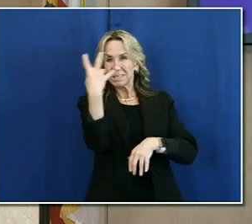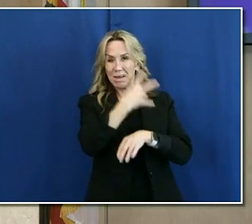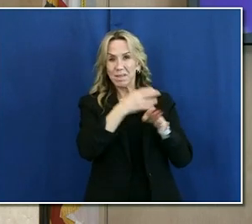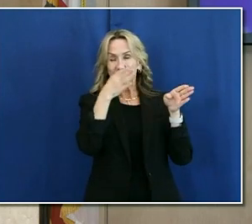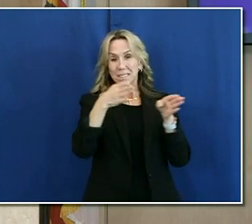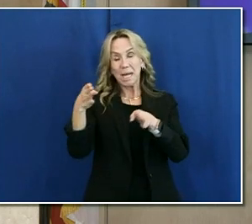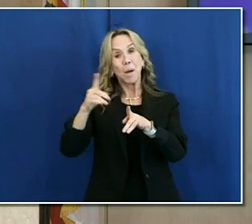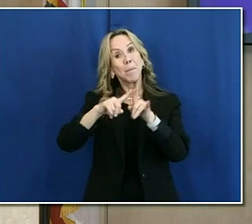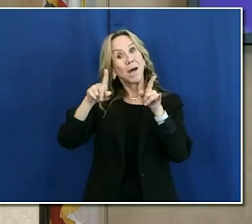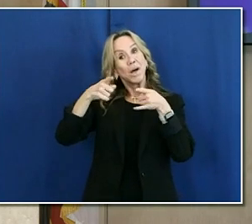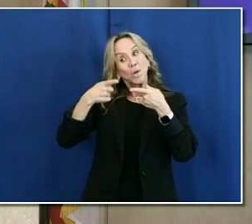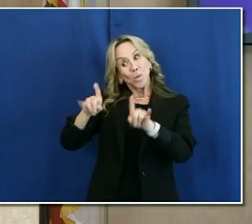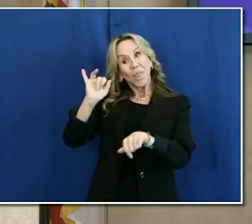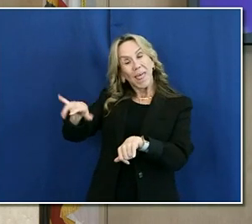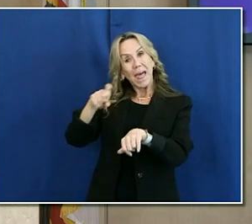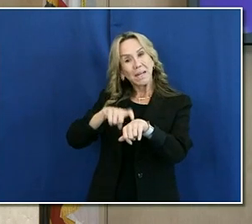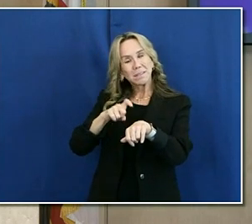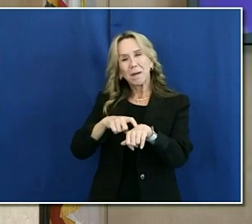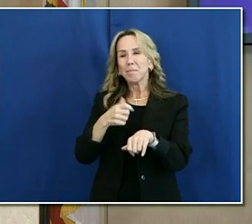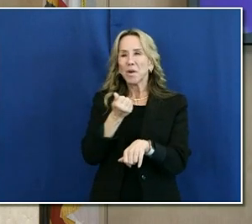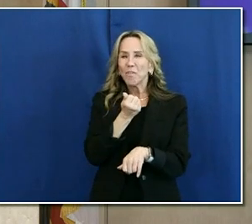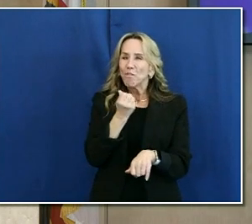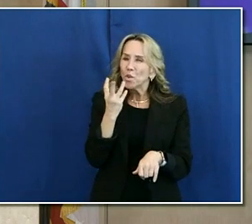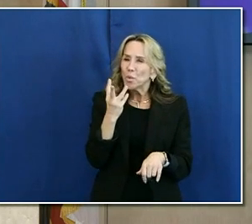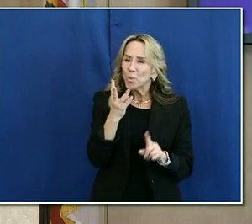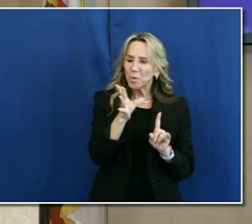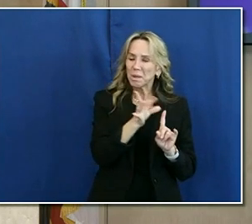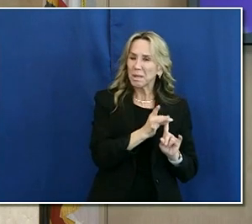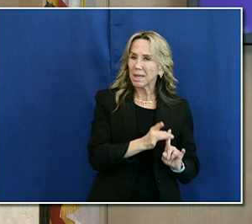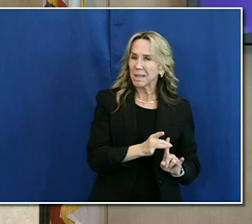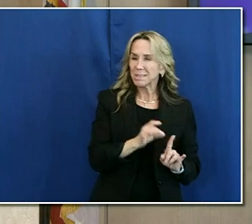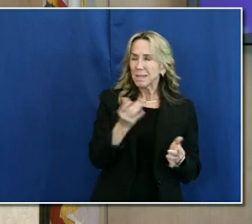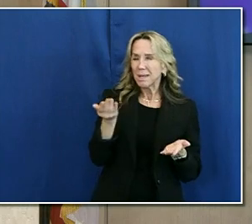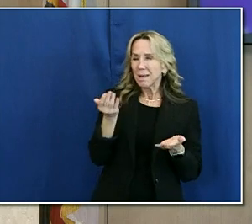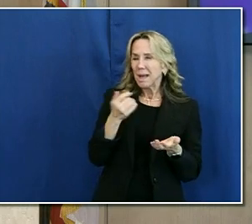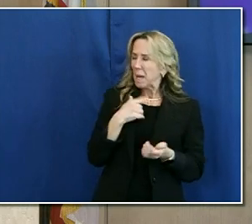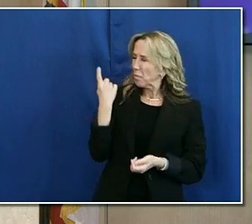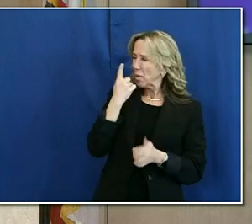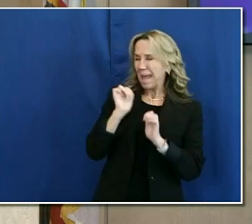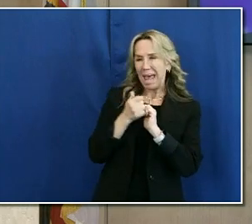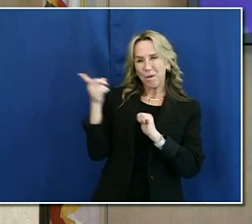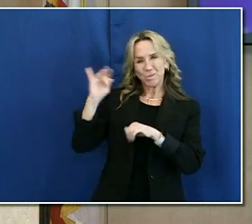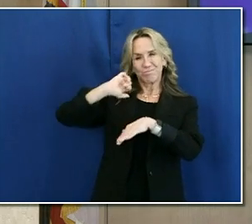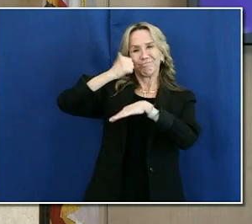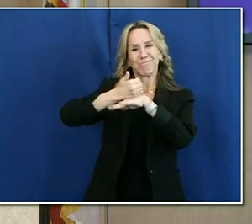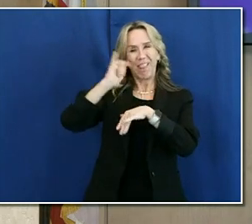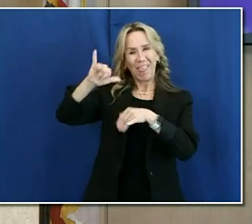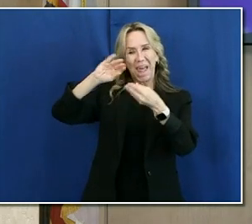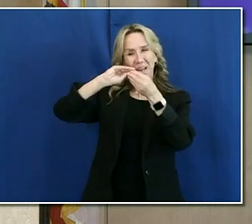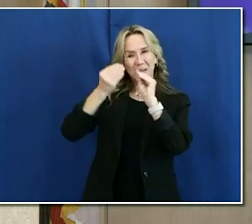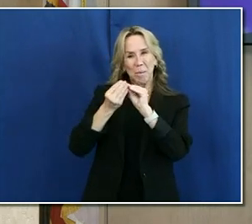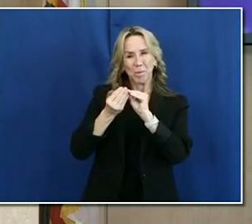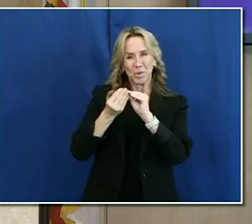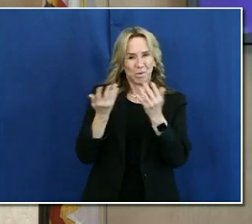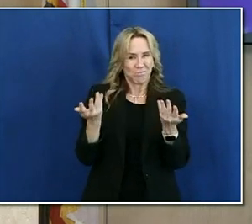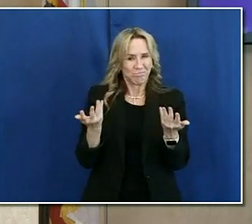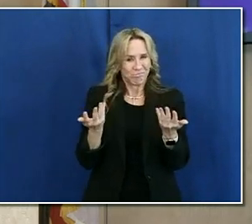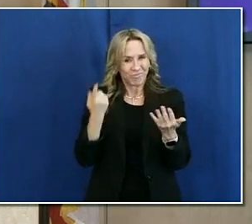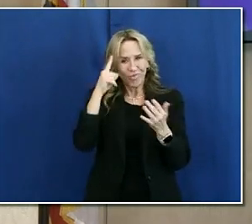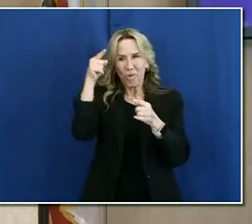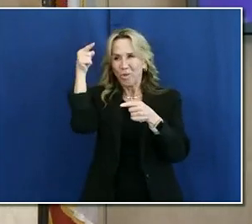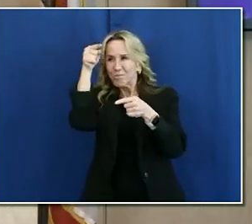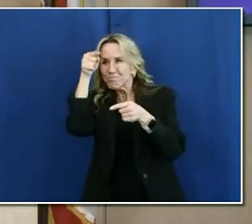few cases. How did you come up with that number of 7? I'm curious. We'll have Dr. Wooten address that question, Will.